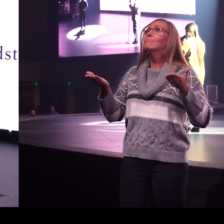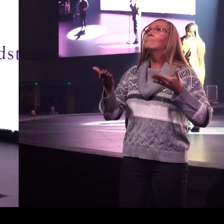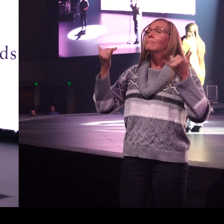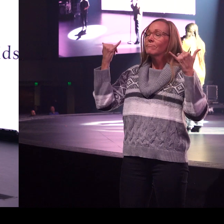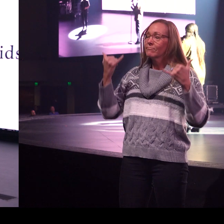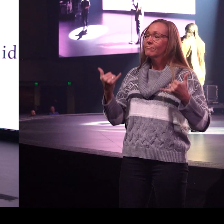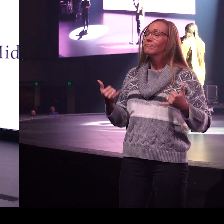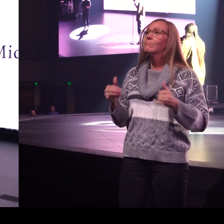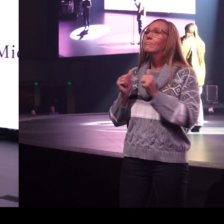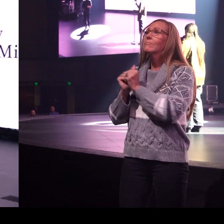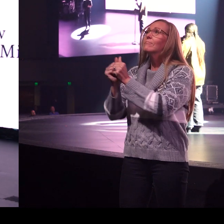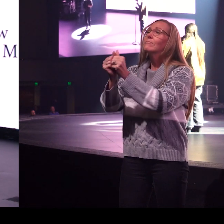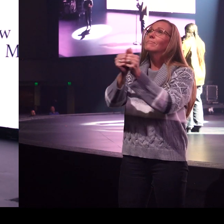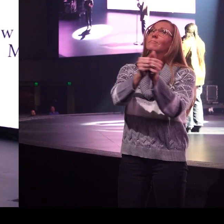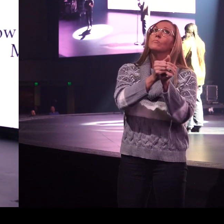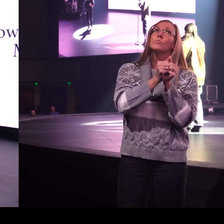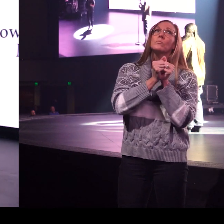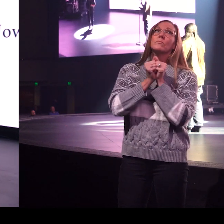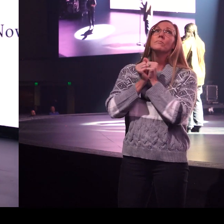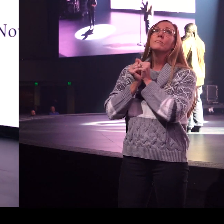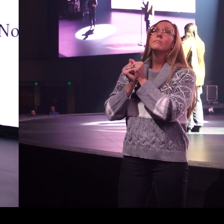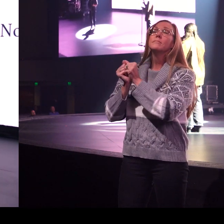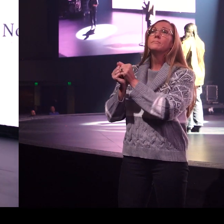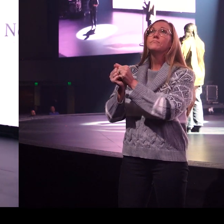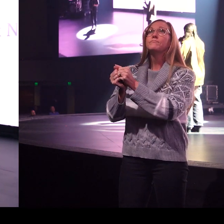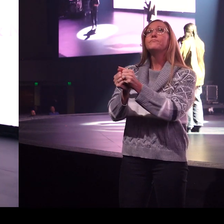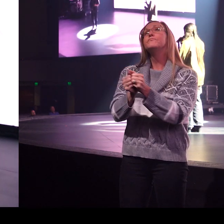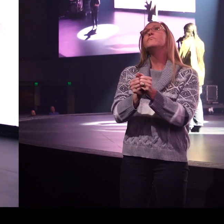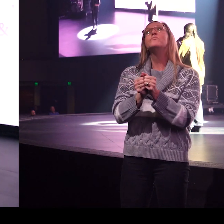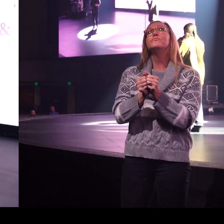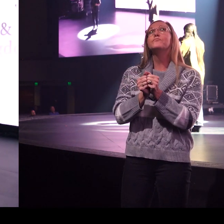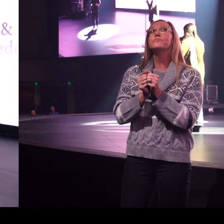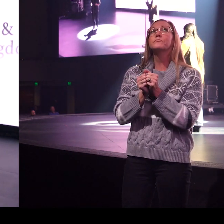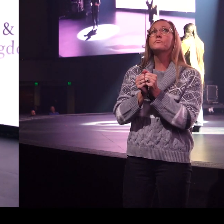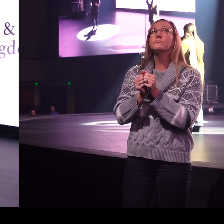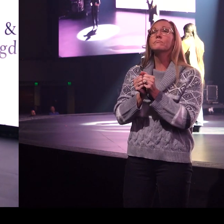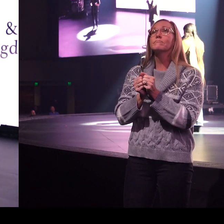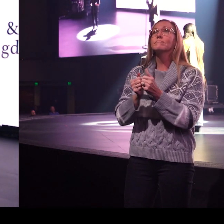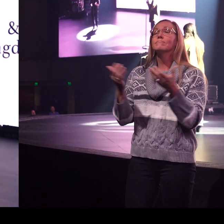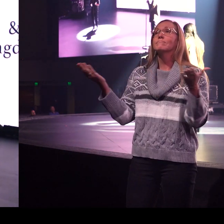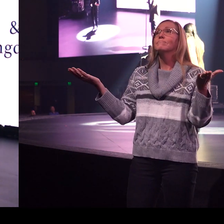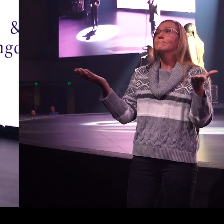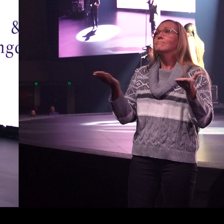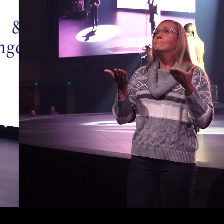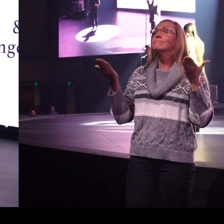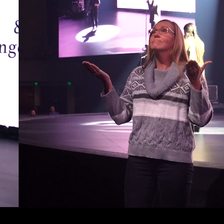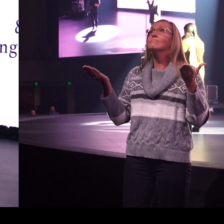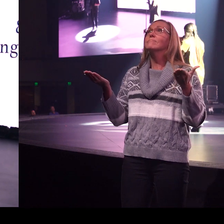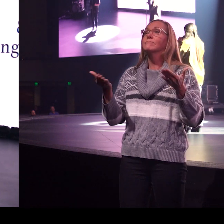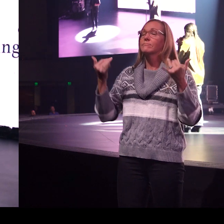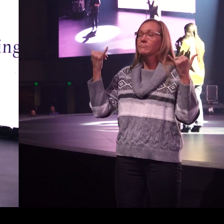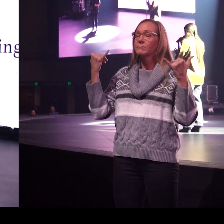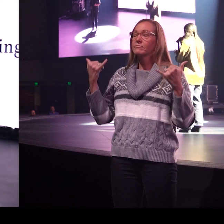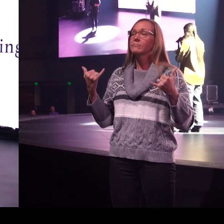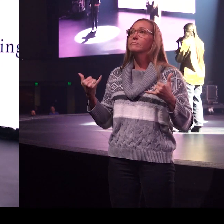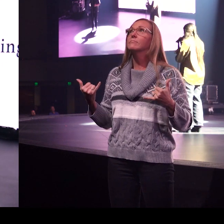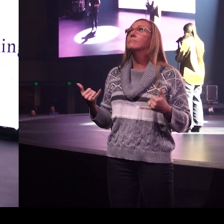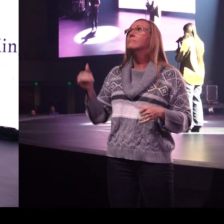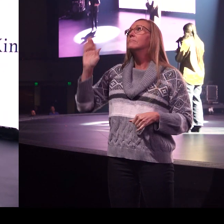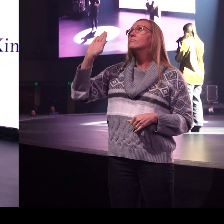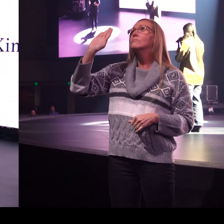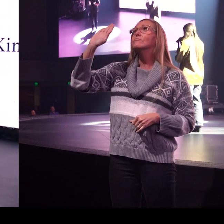now, in our midst. Here and now,